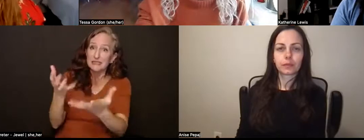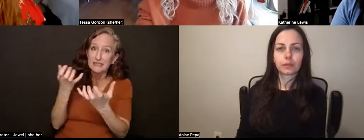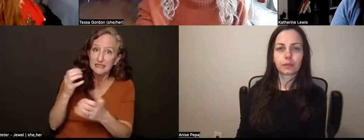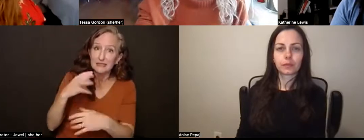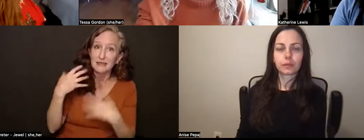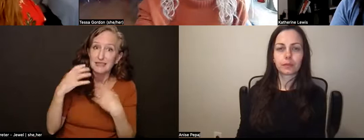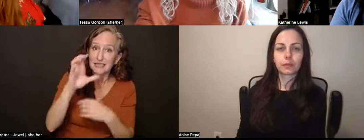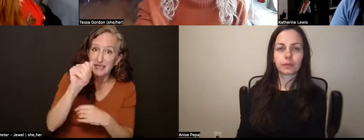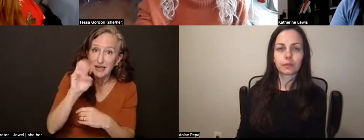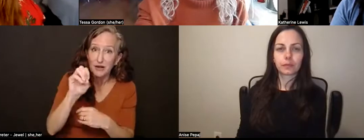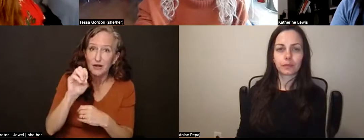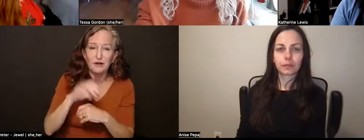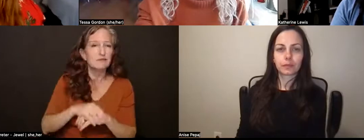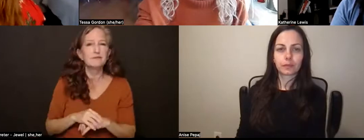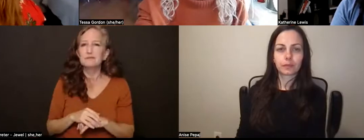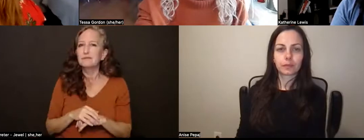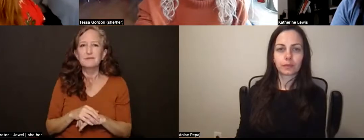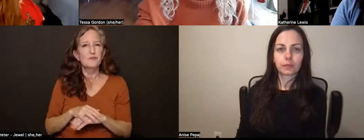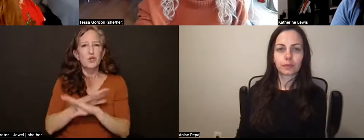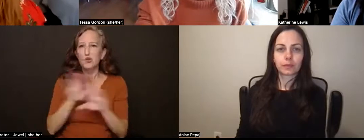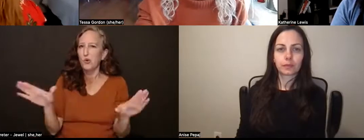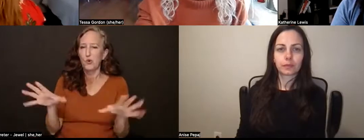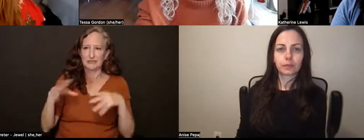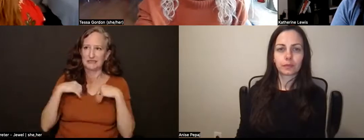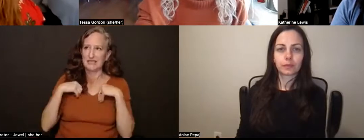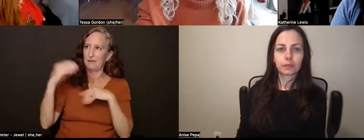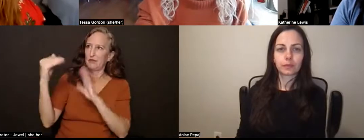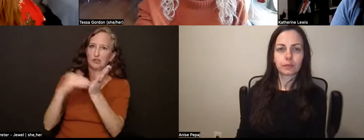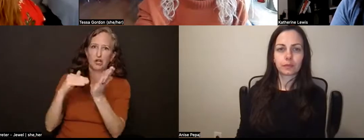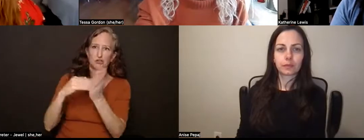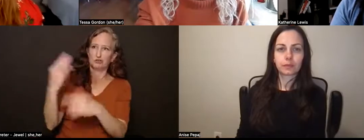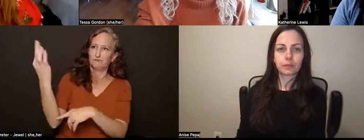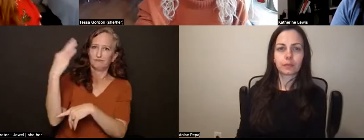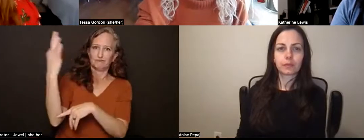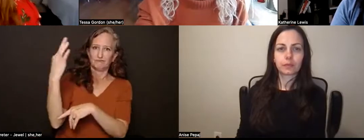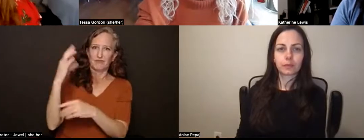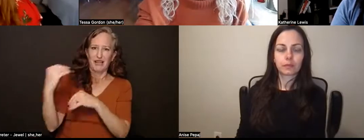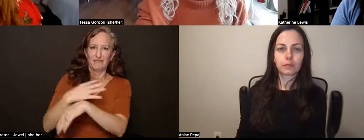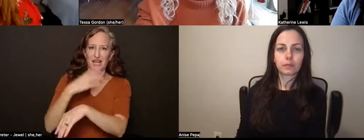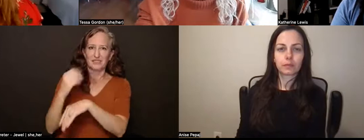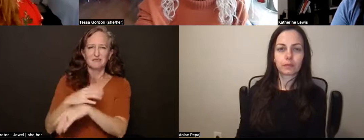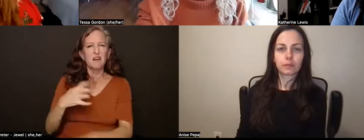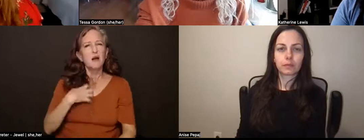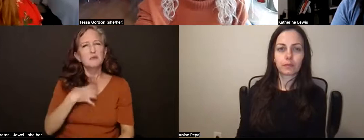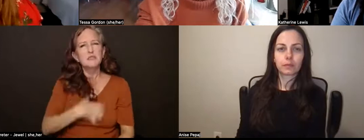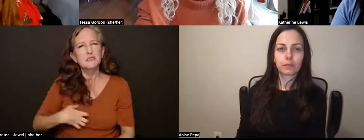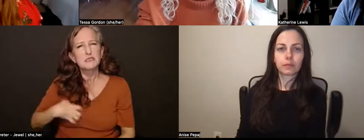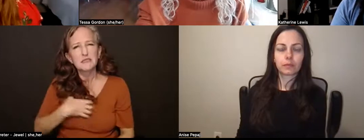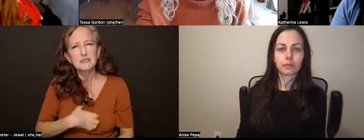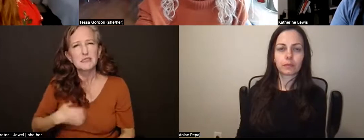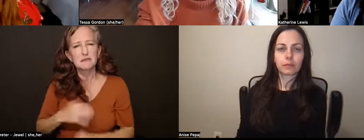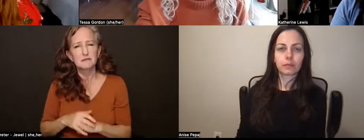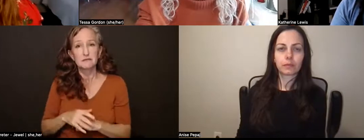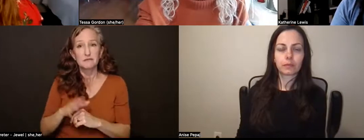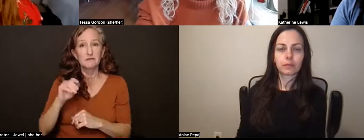going to take the advice of the doctors. And I find that to be disgusting. And so the way that I was treated, I